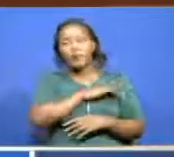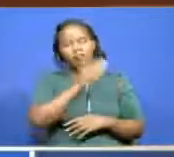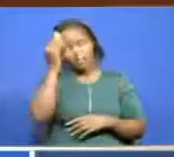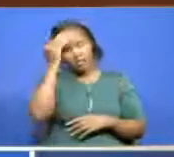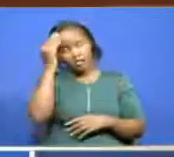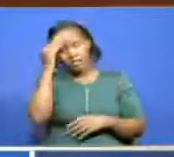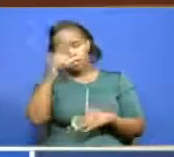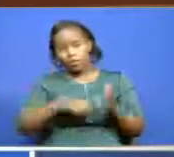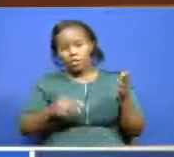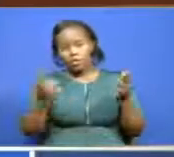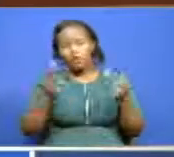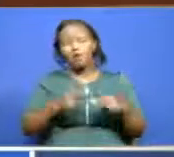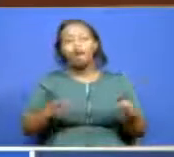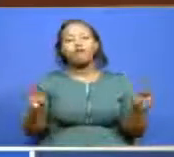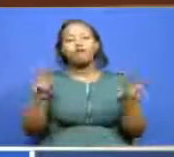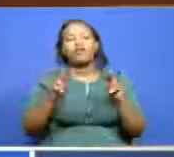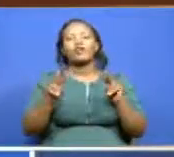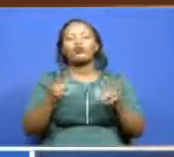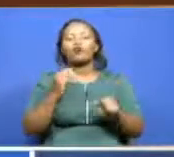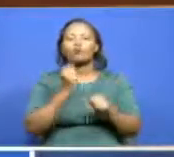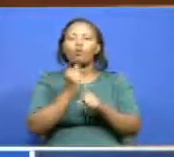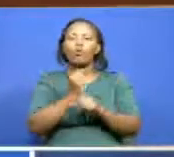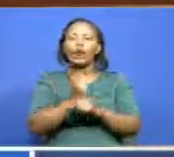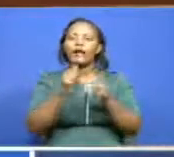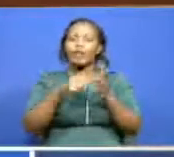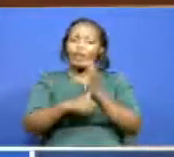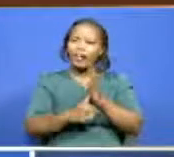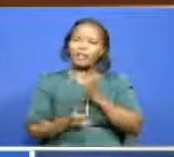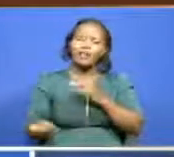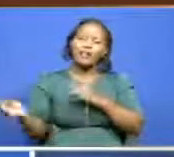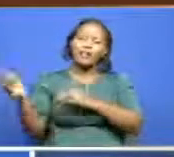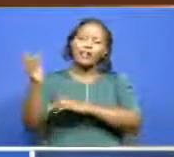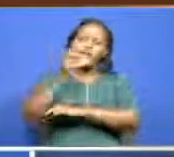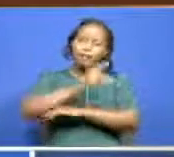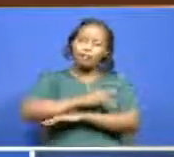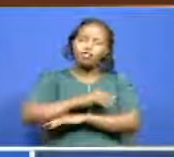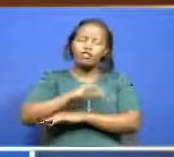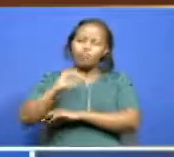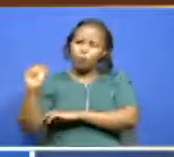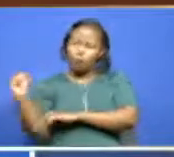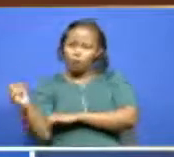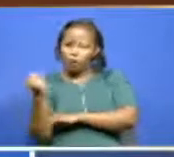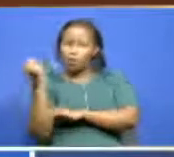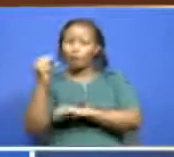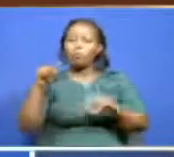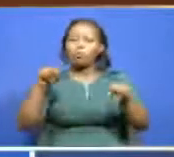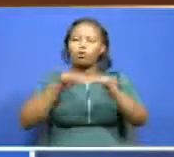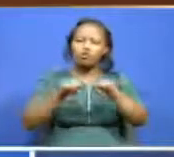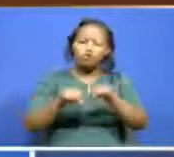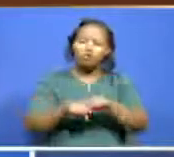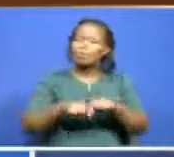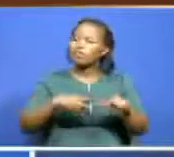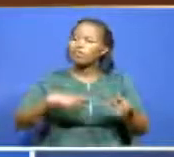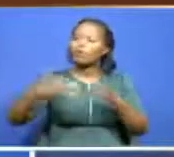work. He woke up every day, put on his shoes, and went to